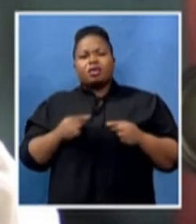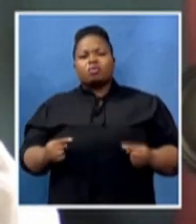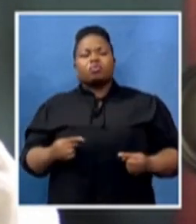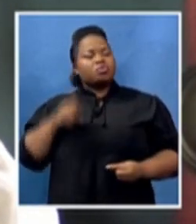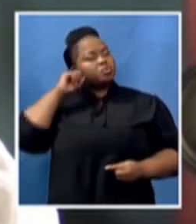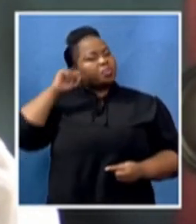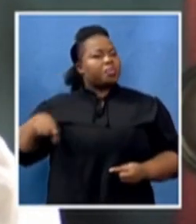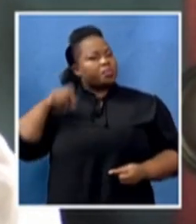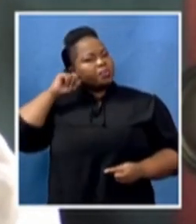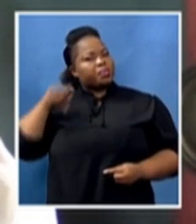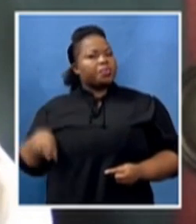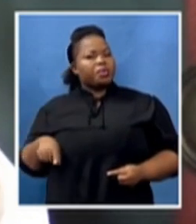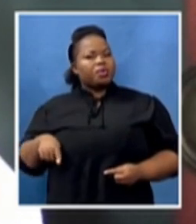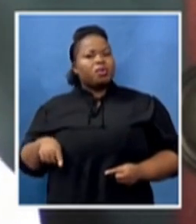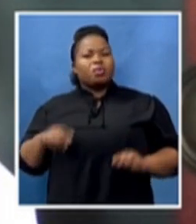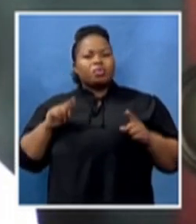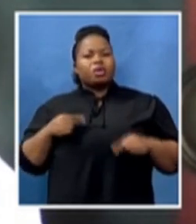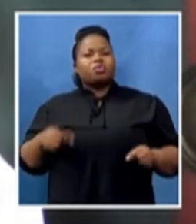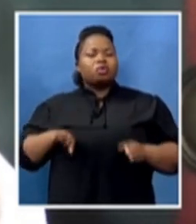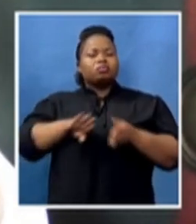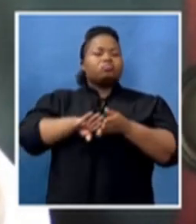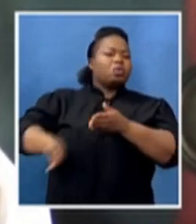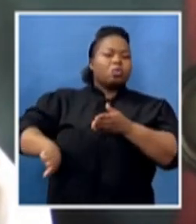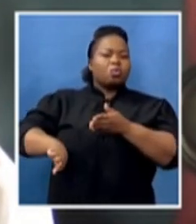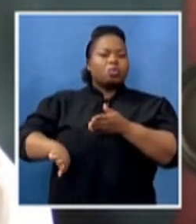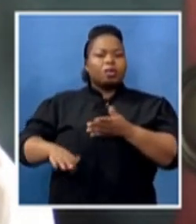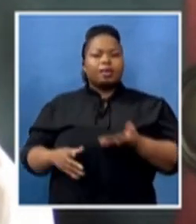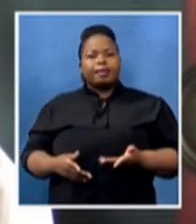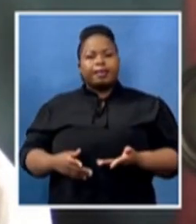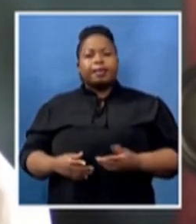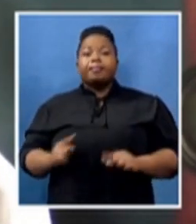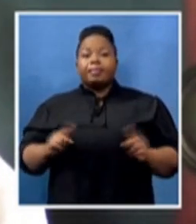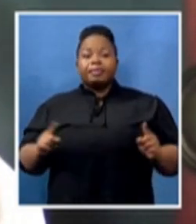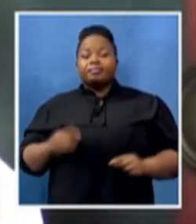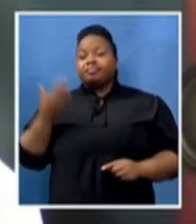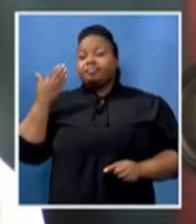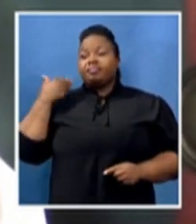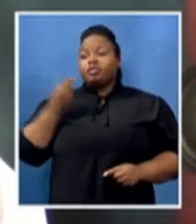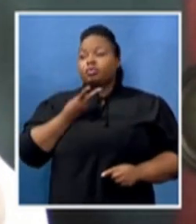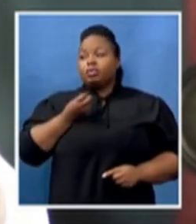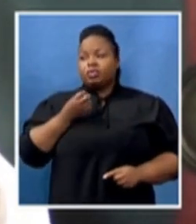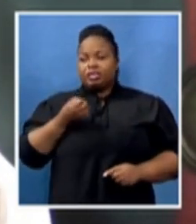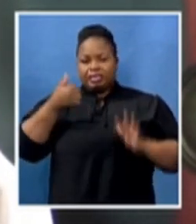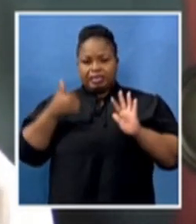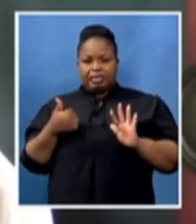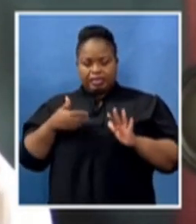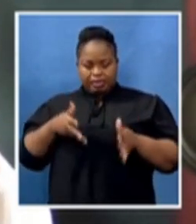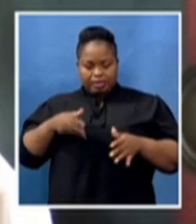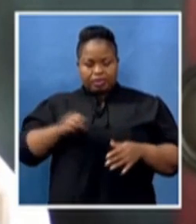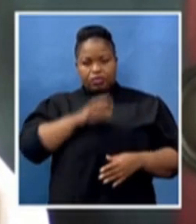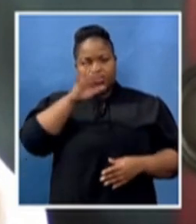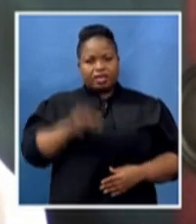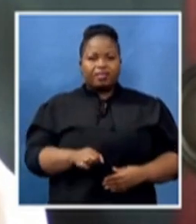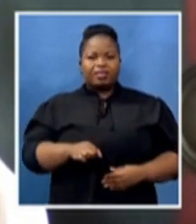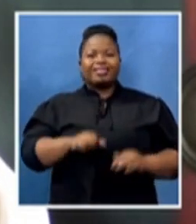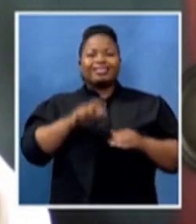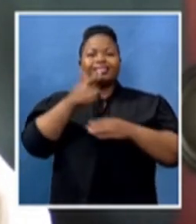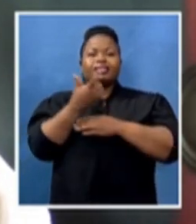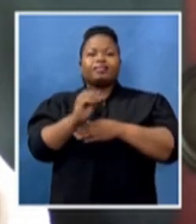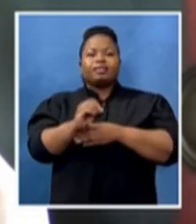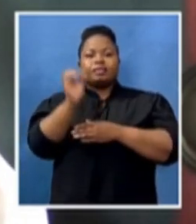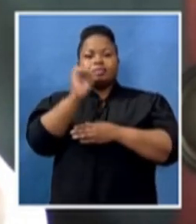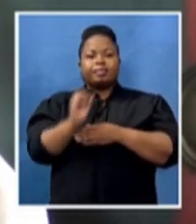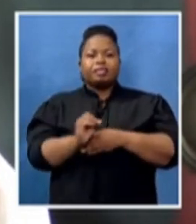diminish. In 2006, in South Africa, 70% of domestic violence cases were